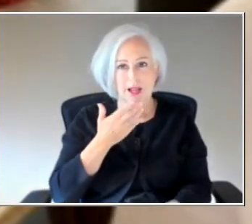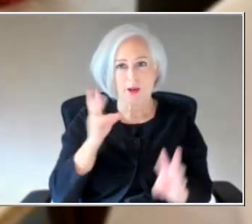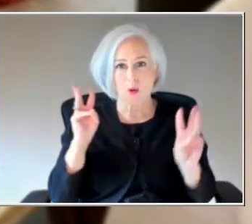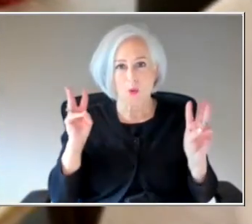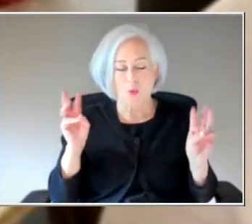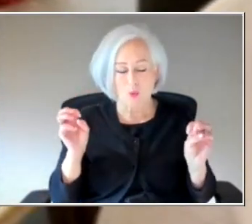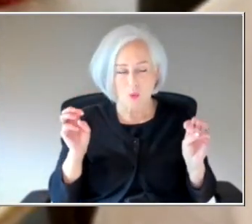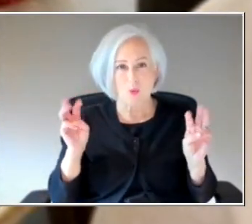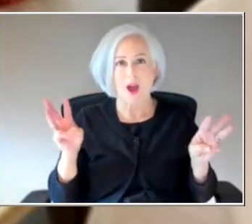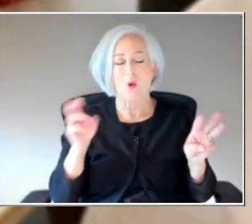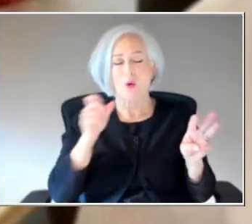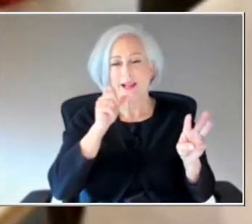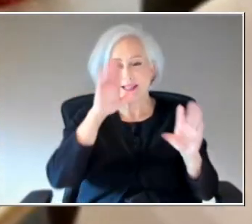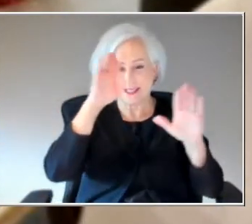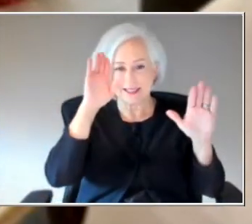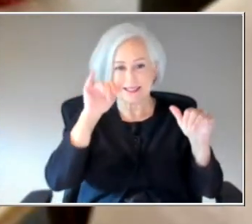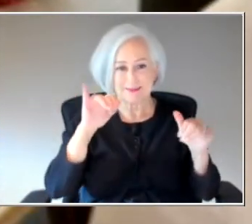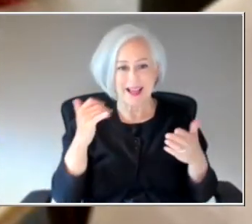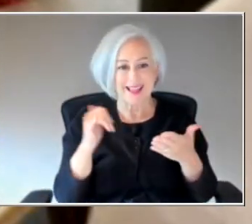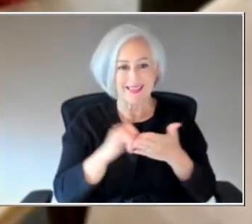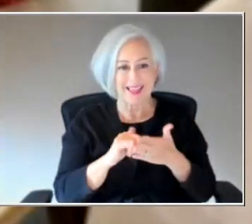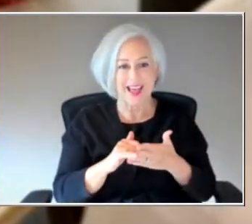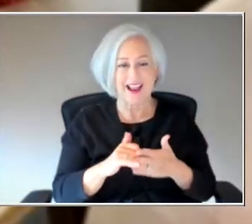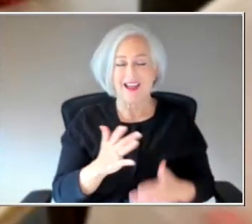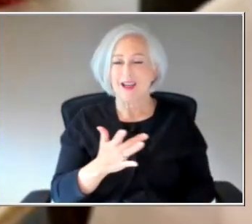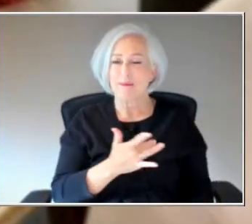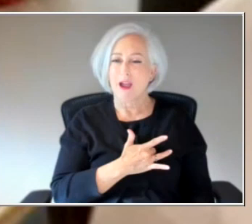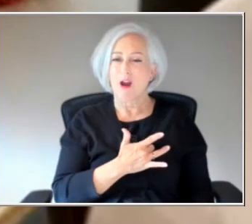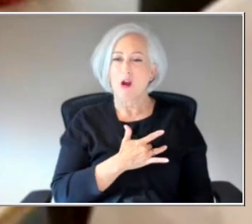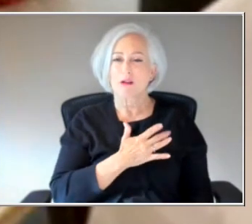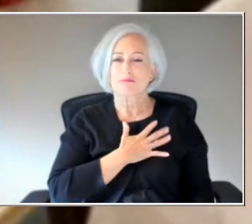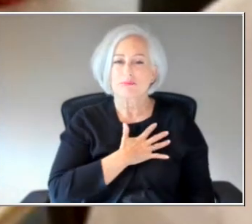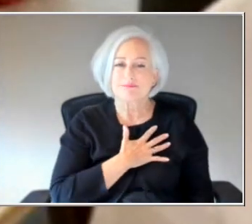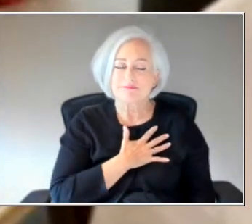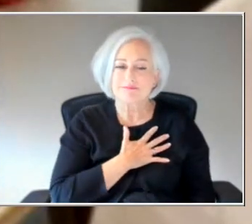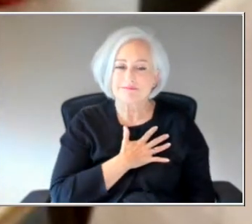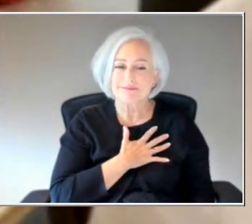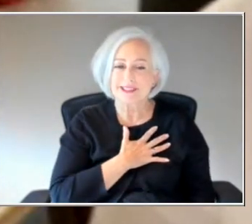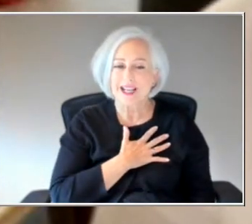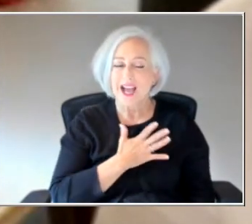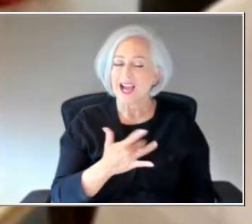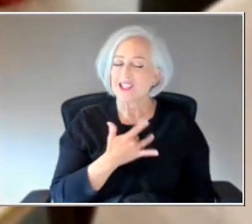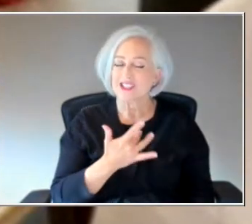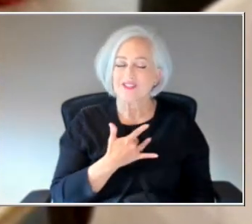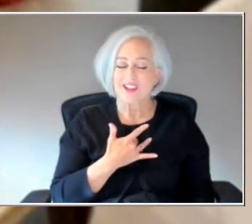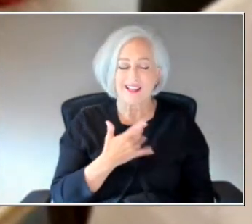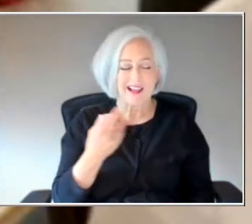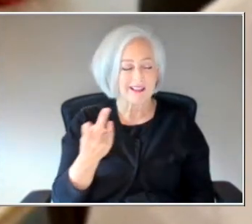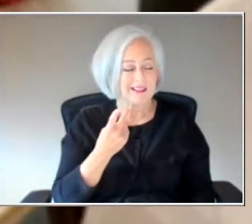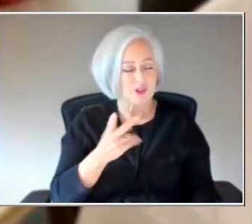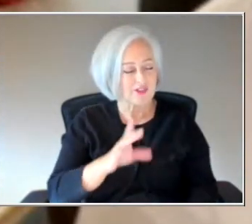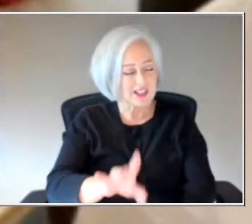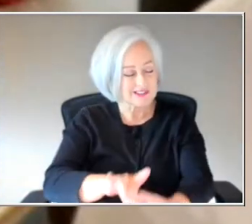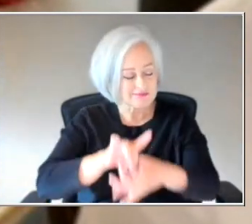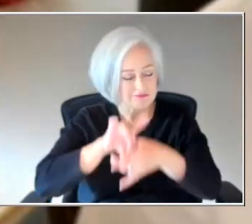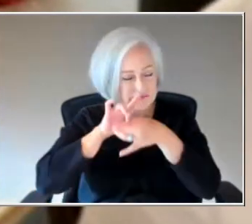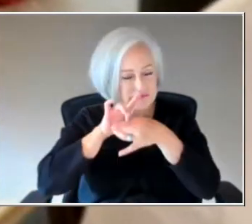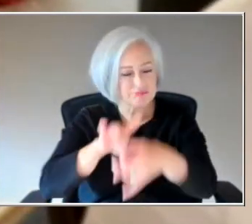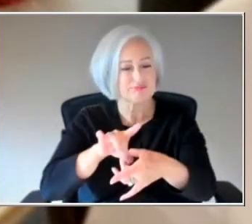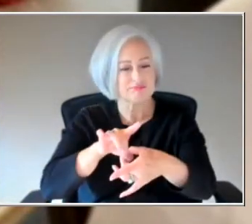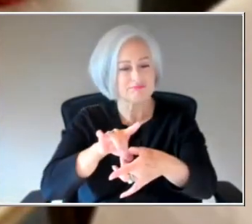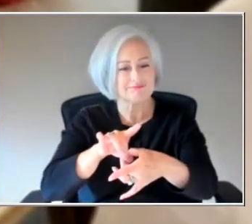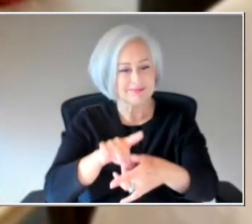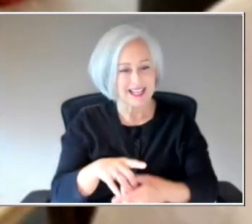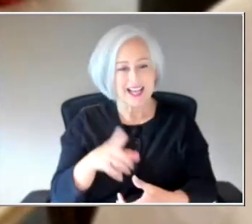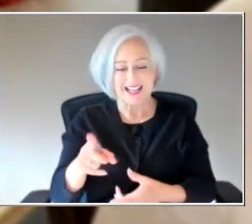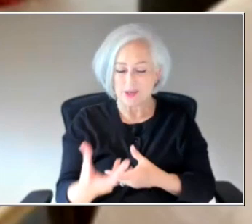not expect this, and I felt it in my heart and I felt that he connected with us through this journey, and to know that he had a part in